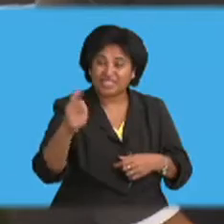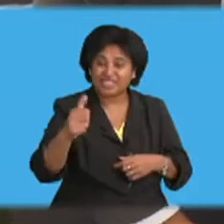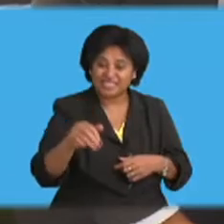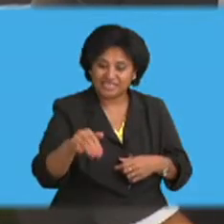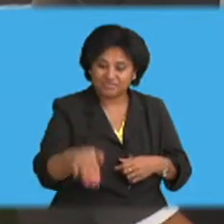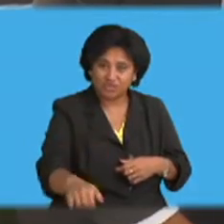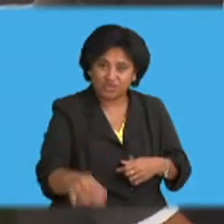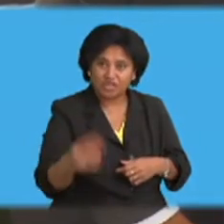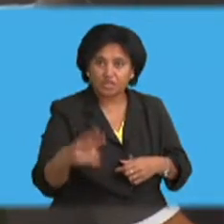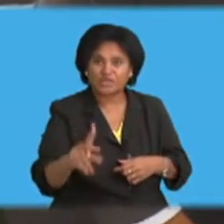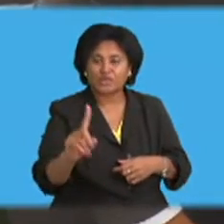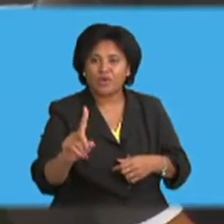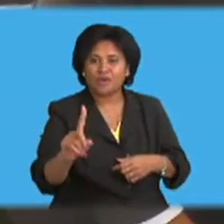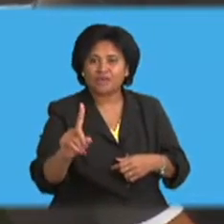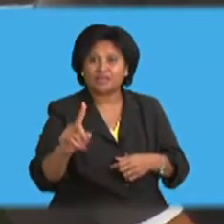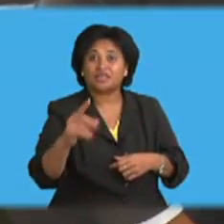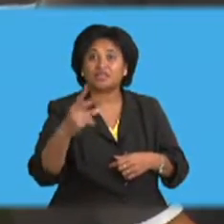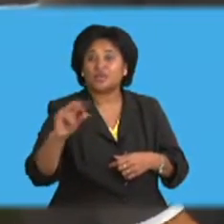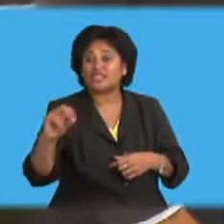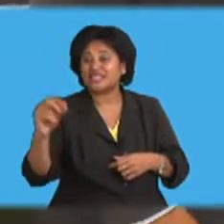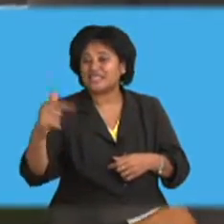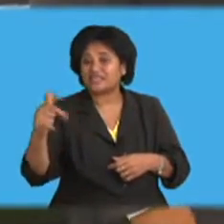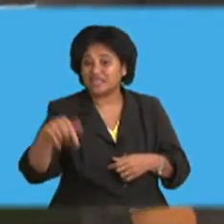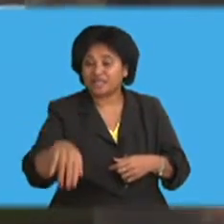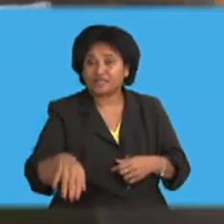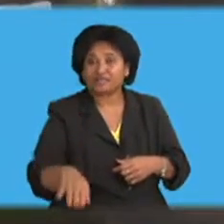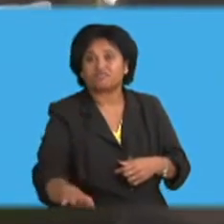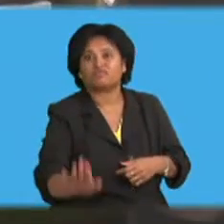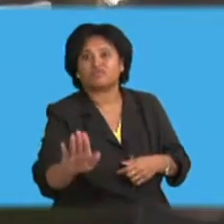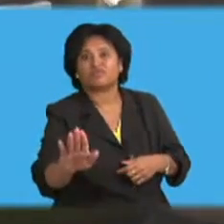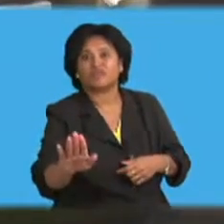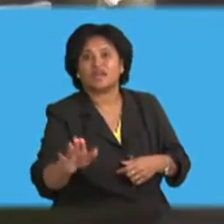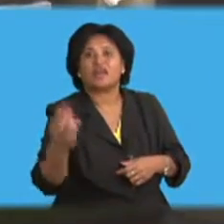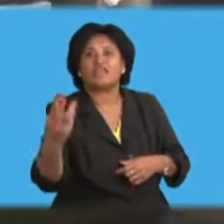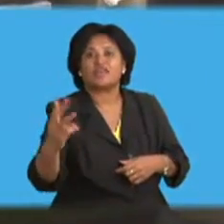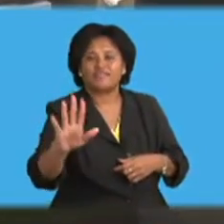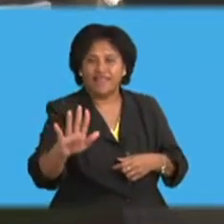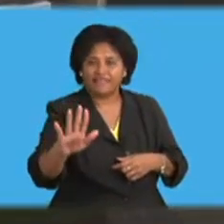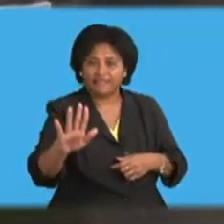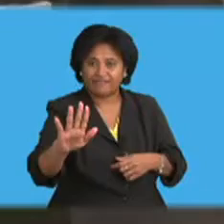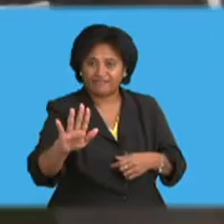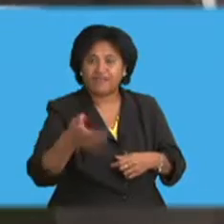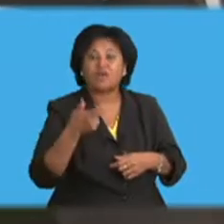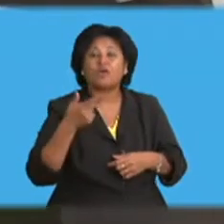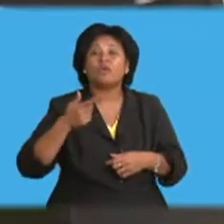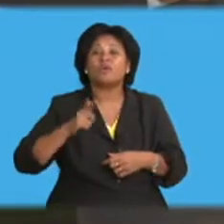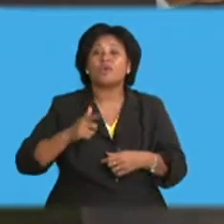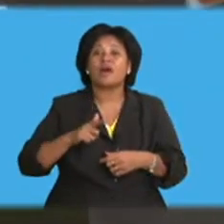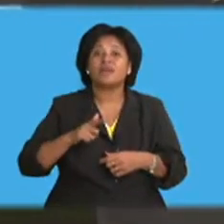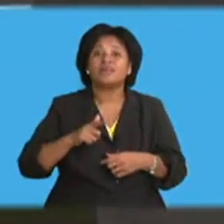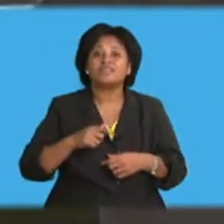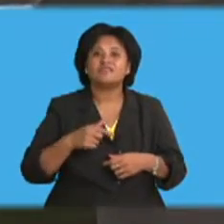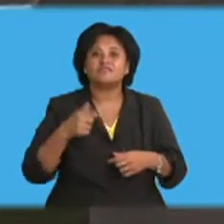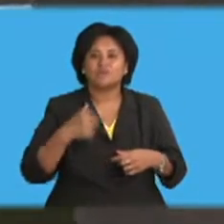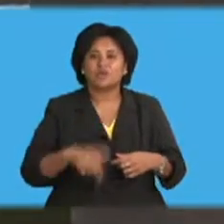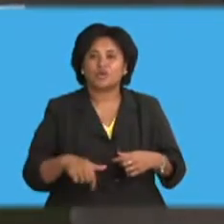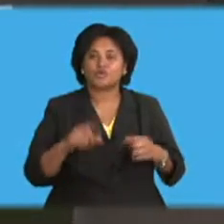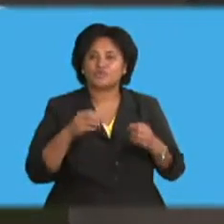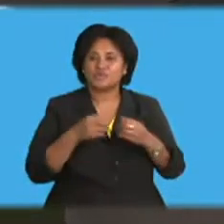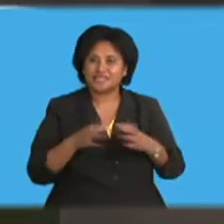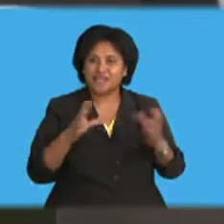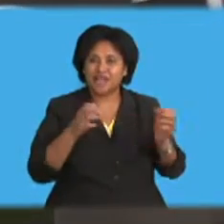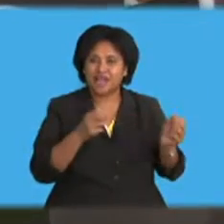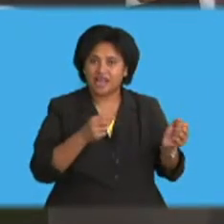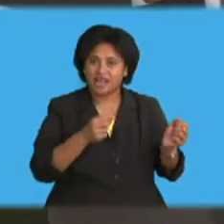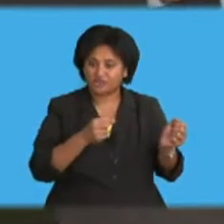21. 2017, it went up to 35. Why, Madam Speaker? Because we have started shifting